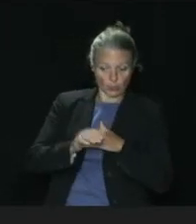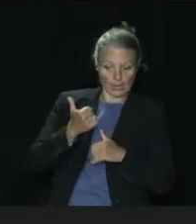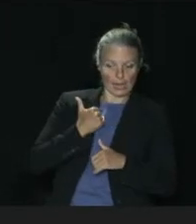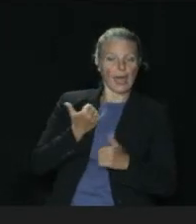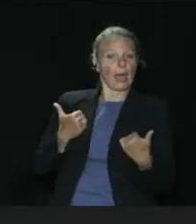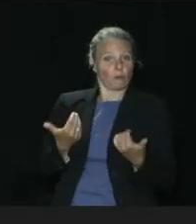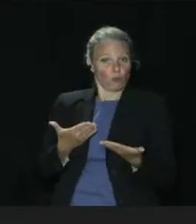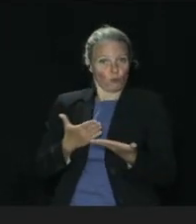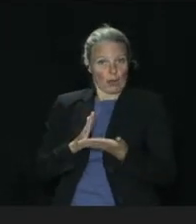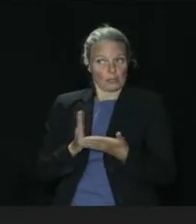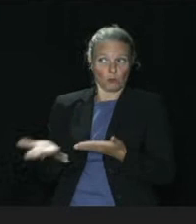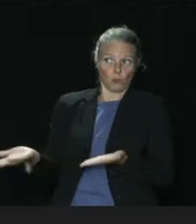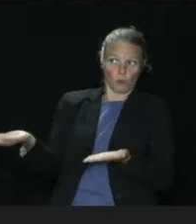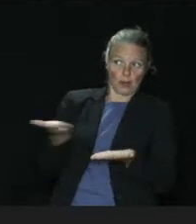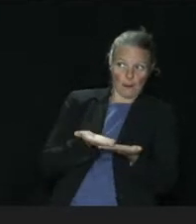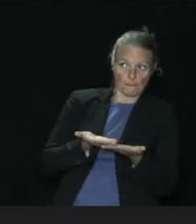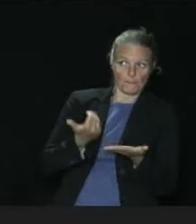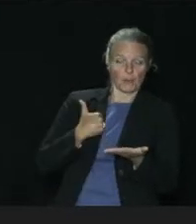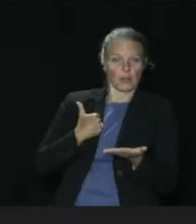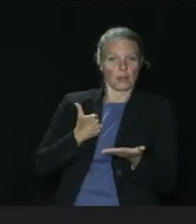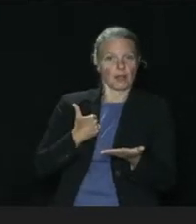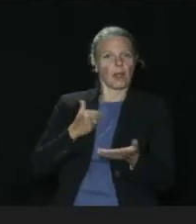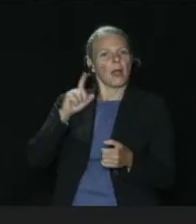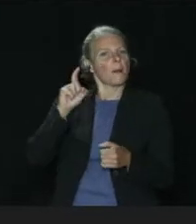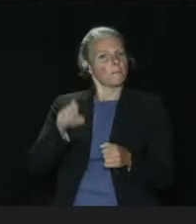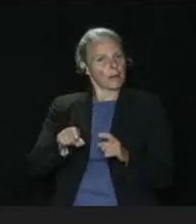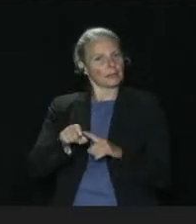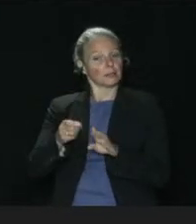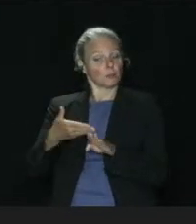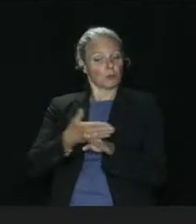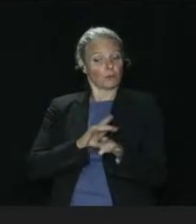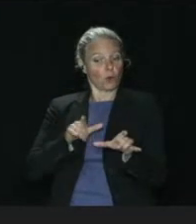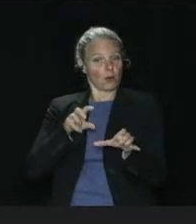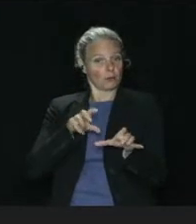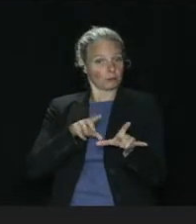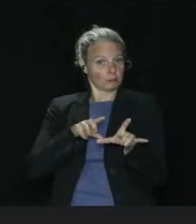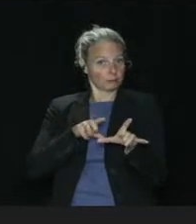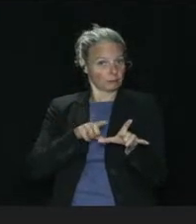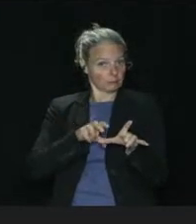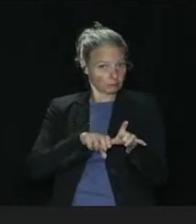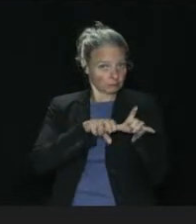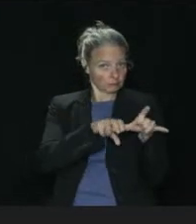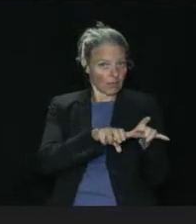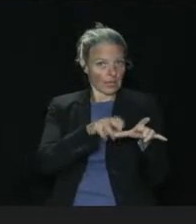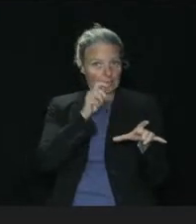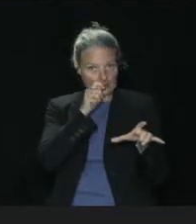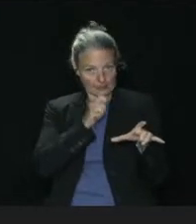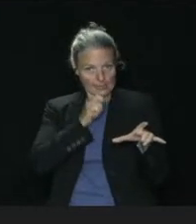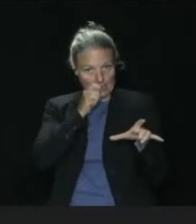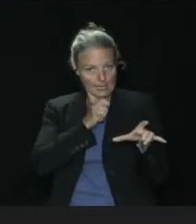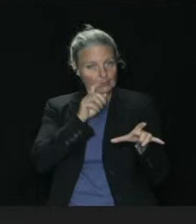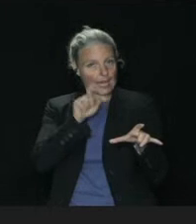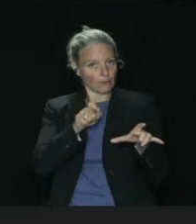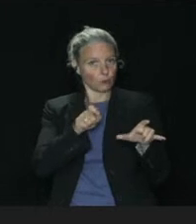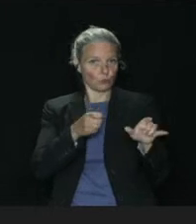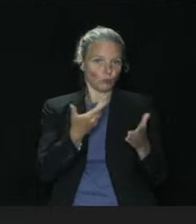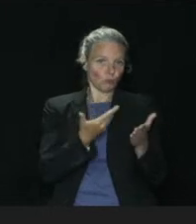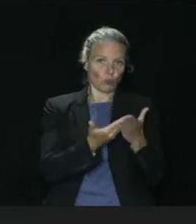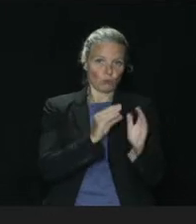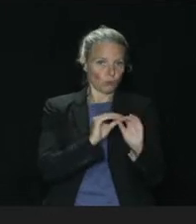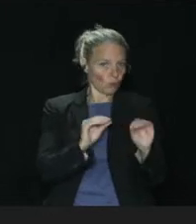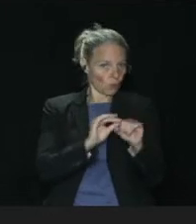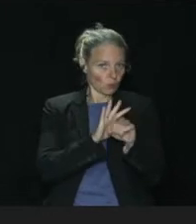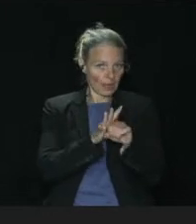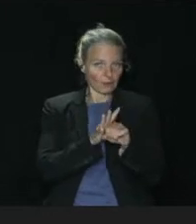Canada will take a pre-departure test. So everyone has to do that. And then the vaccinated